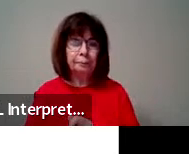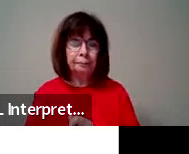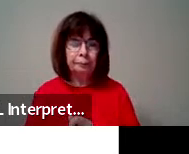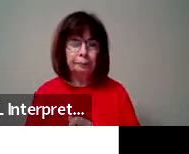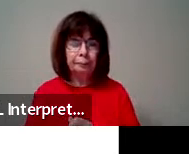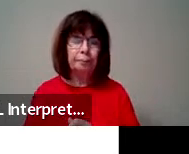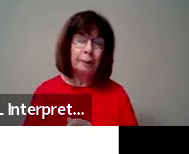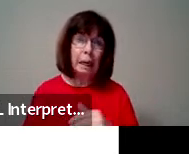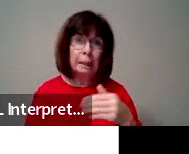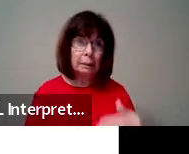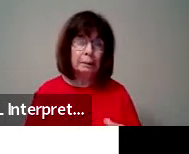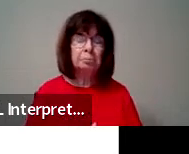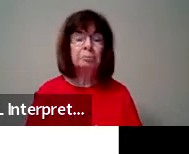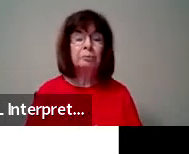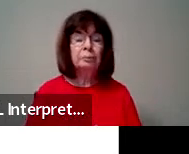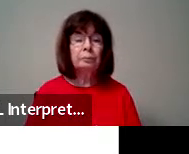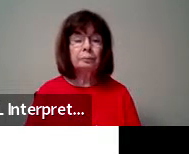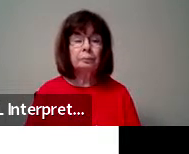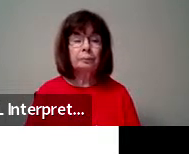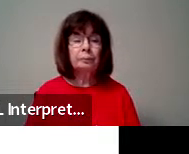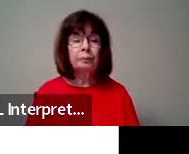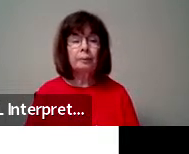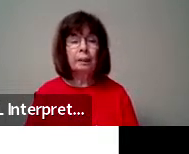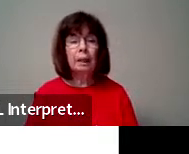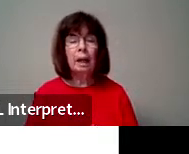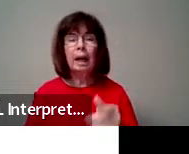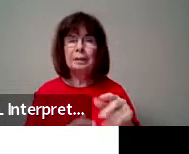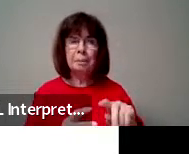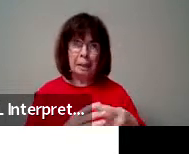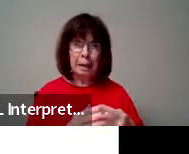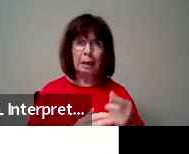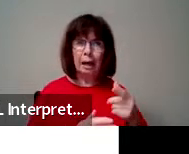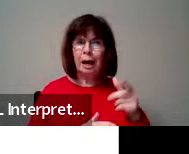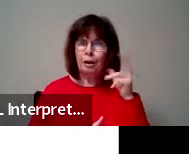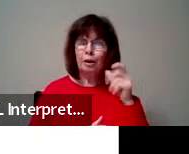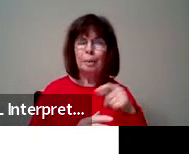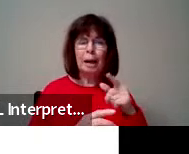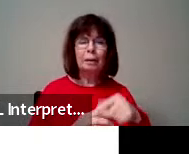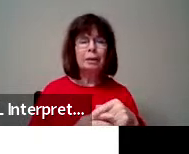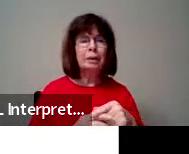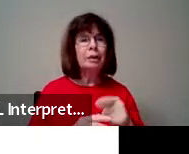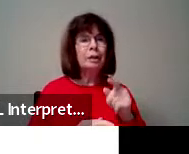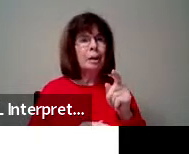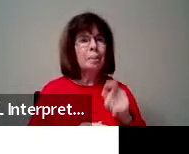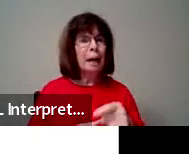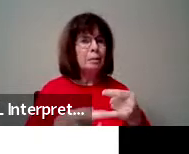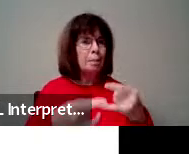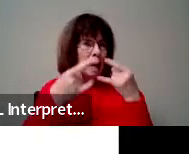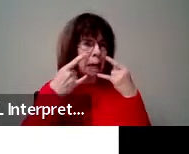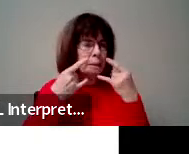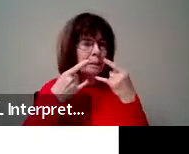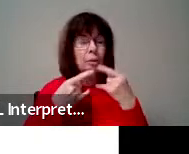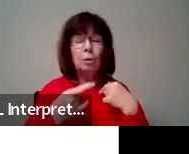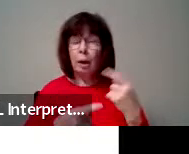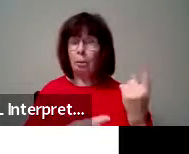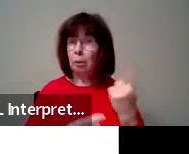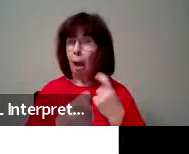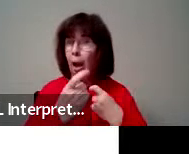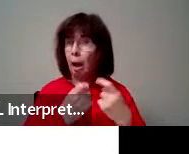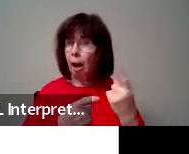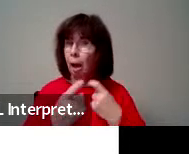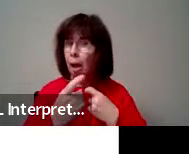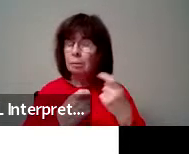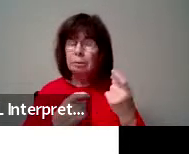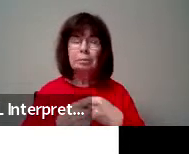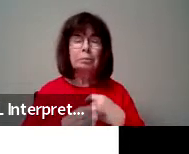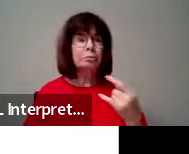So, so I heard the comments at the start of the call about masking. We have been asked about this a lot lately. We